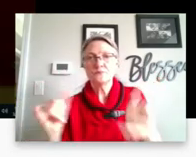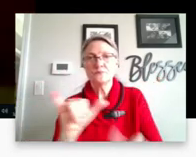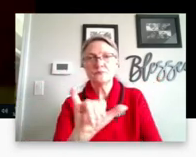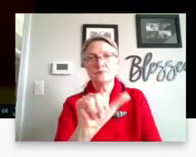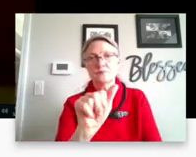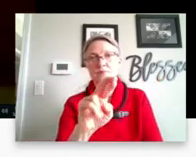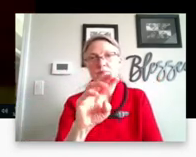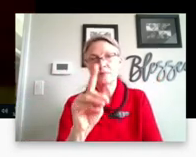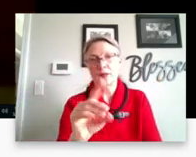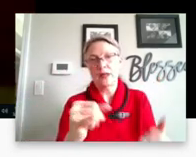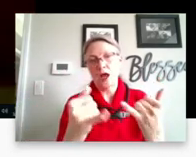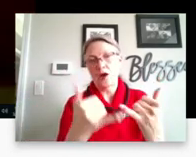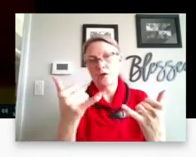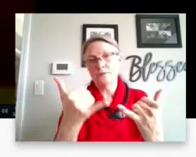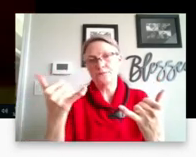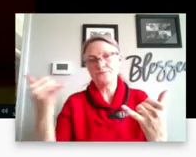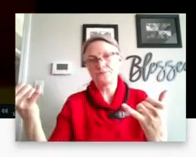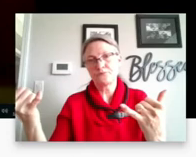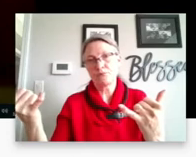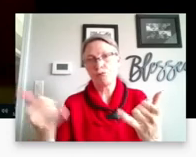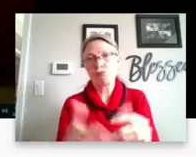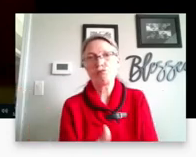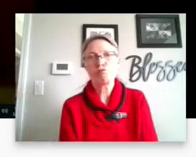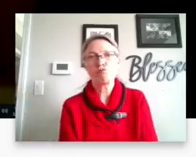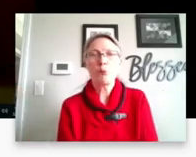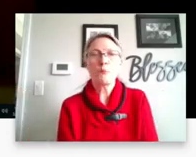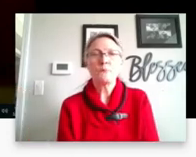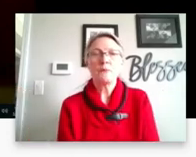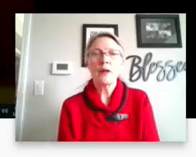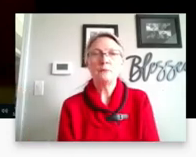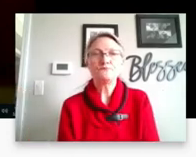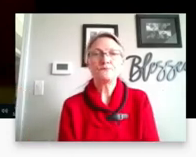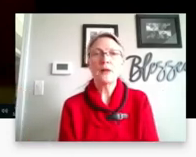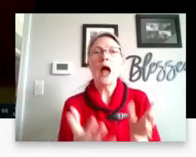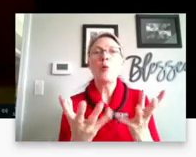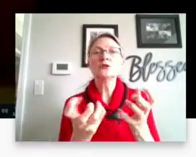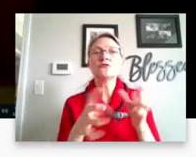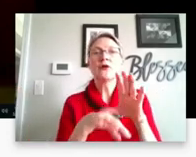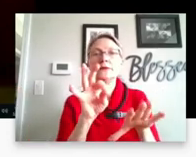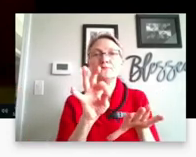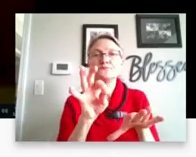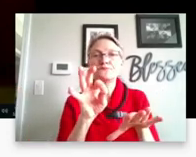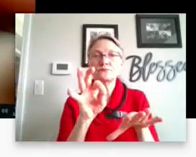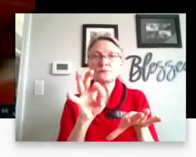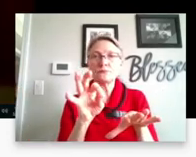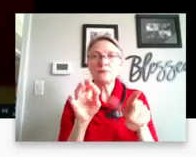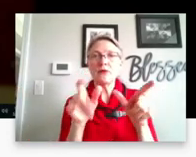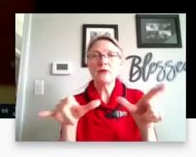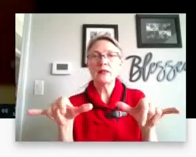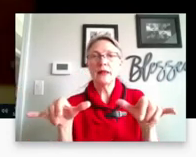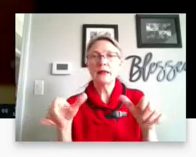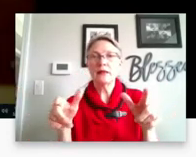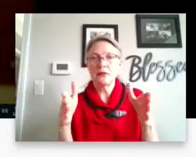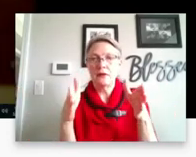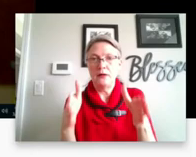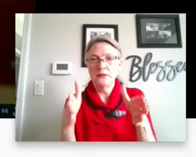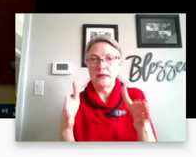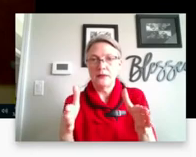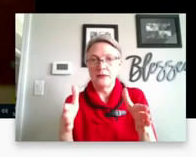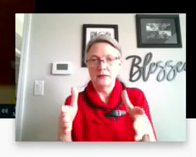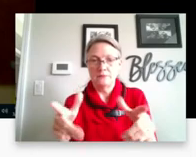right? That's what I'm talking about, my leftover yarn. I'm going to be finding the lengths of all of these pieces